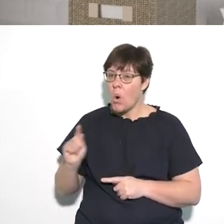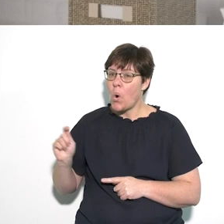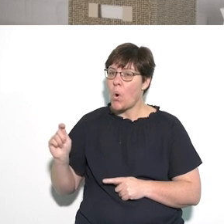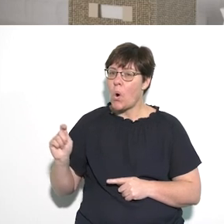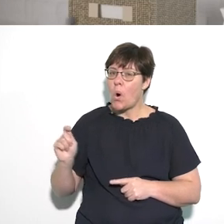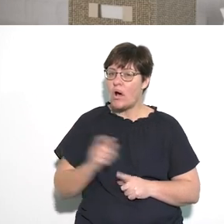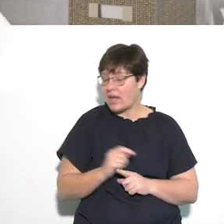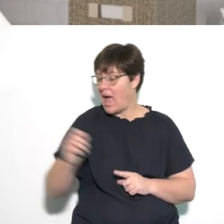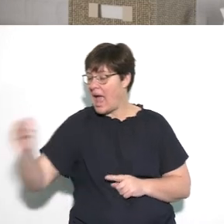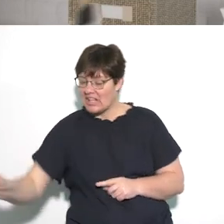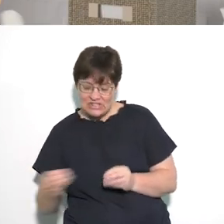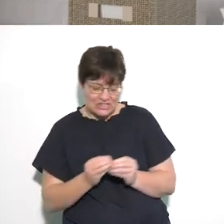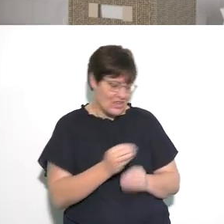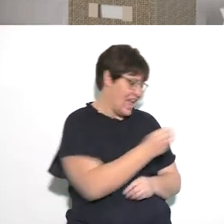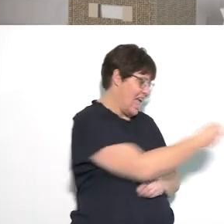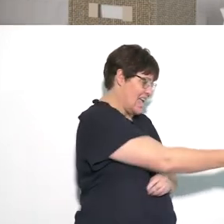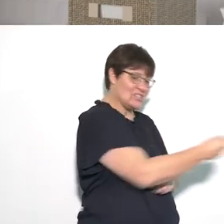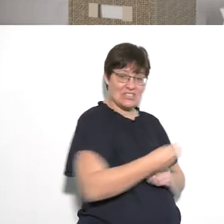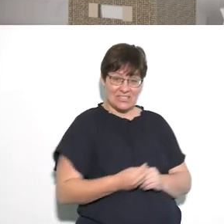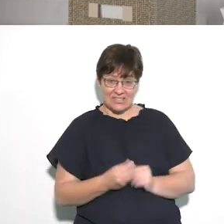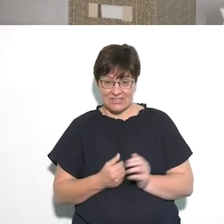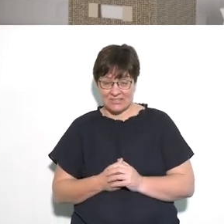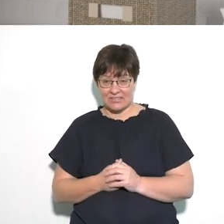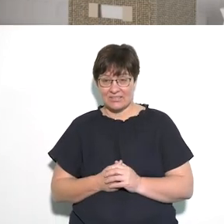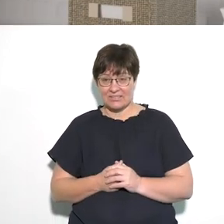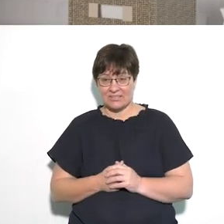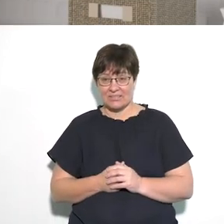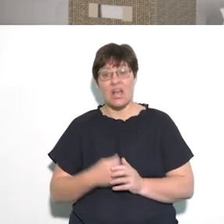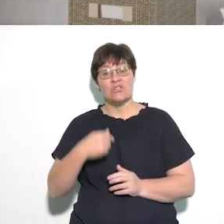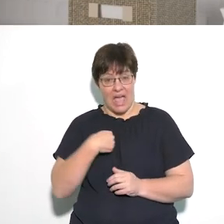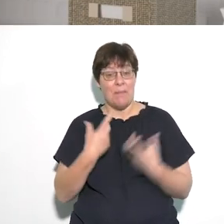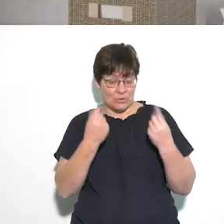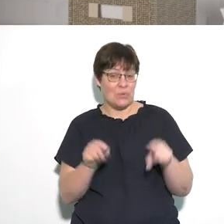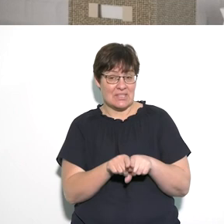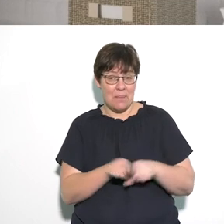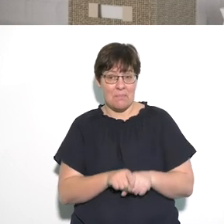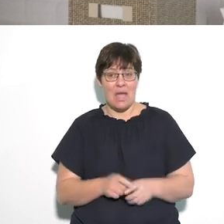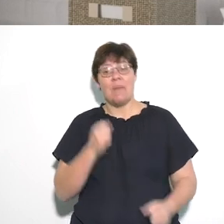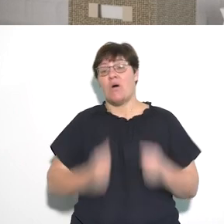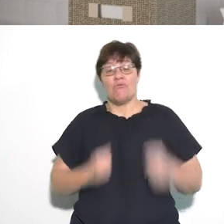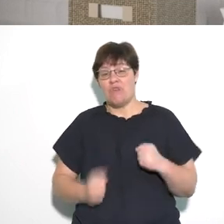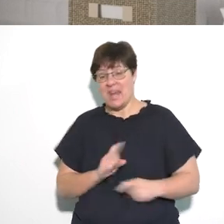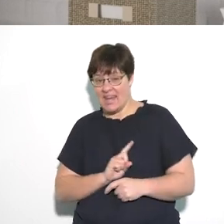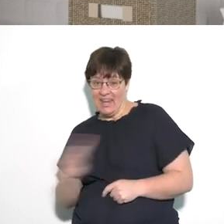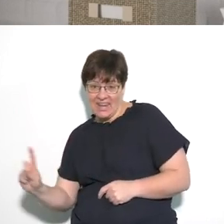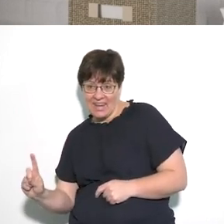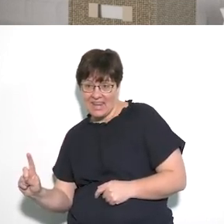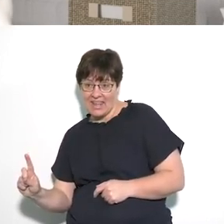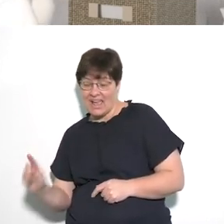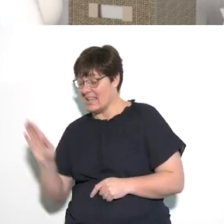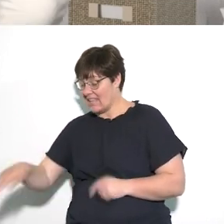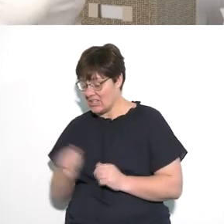go. It's going, touching the edge, and going, touching the edge. That means I've got to do the same. So I run. I